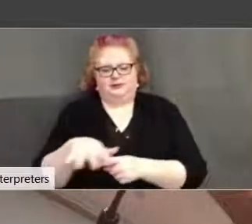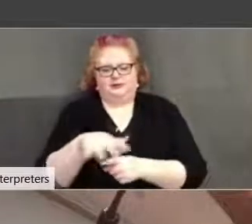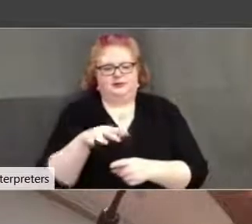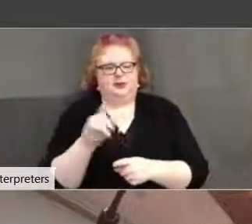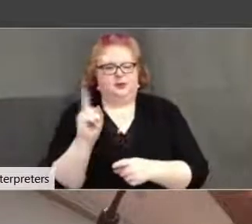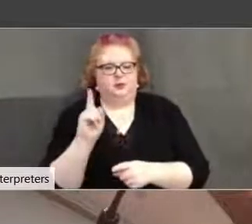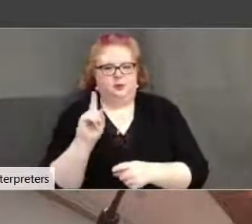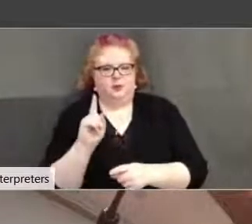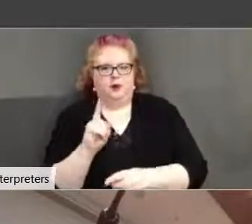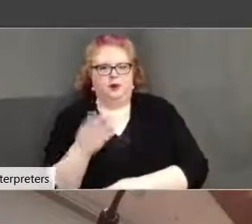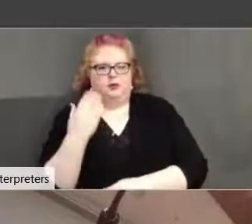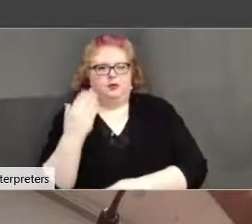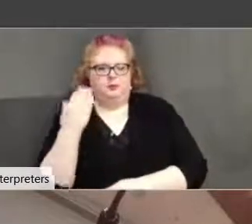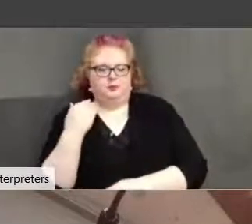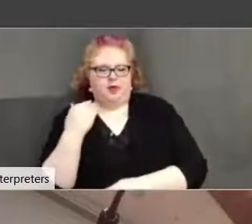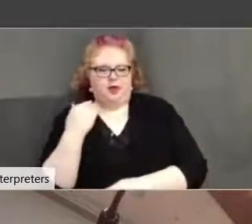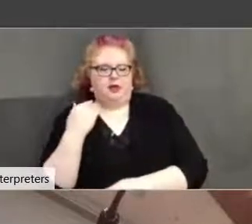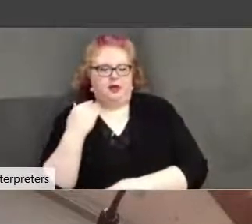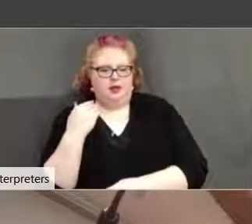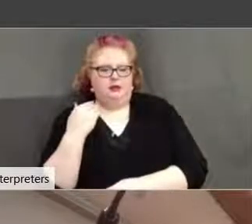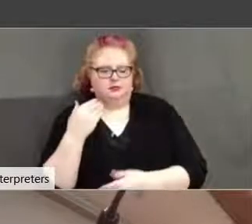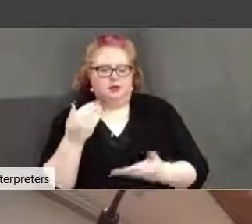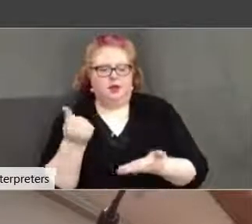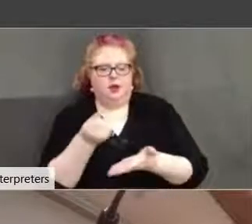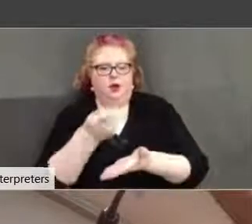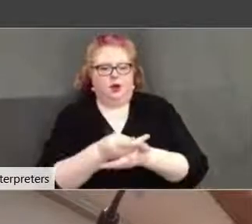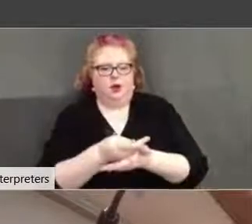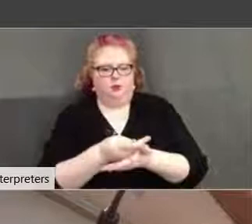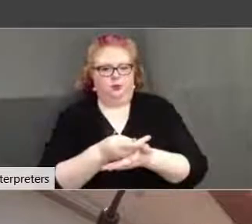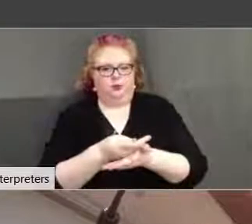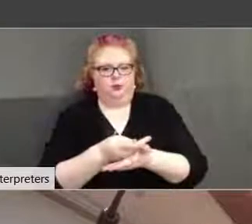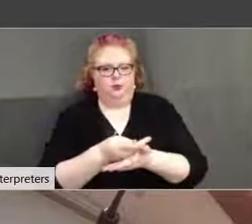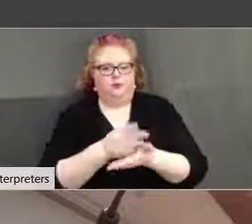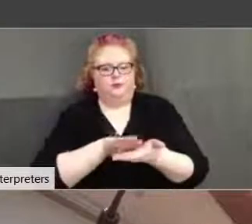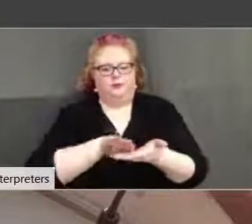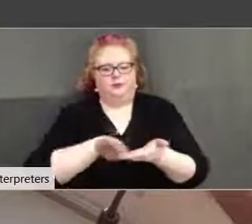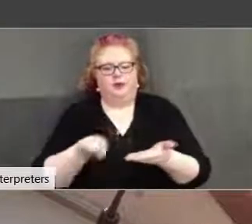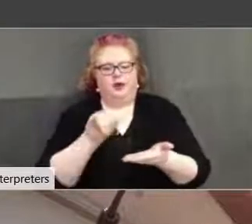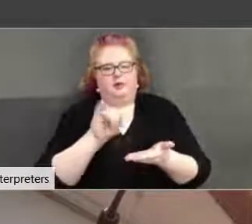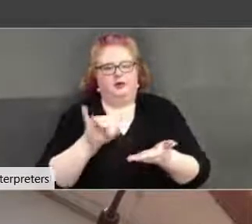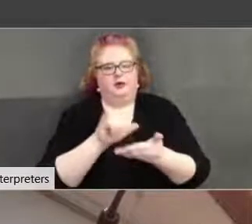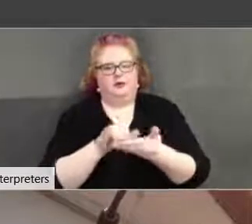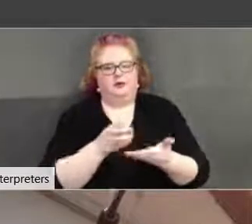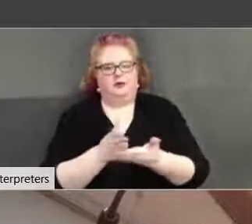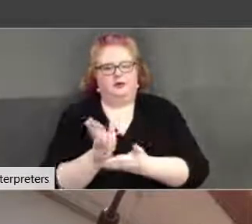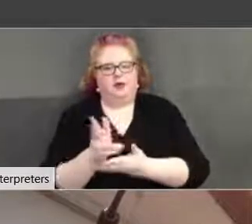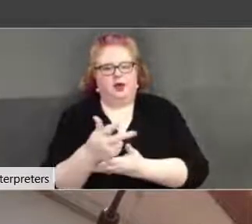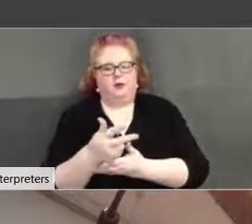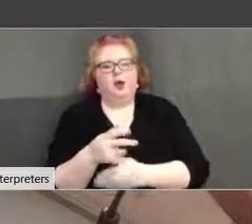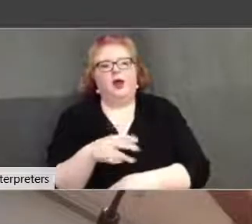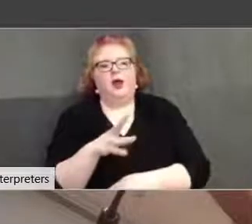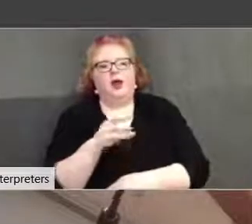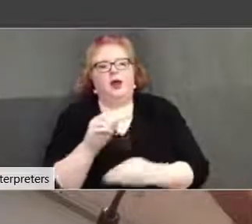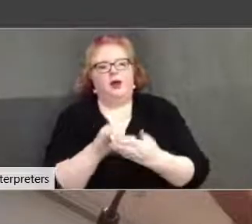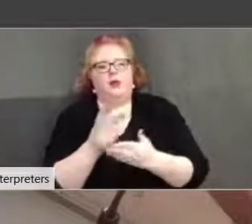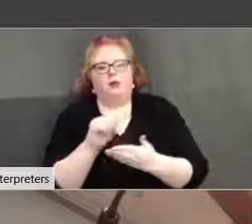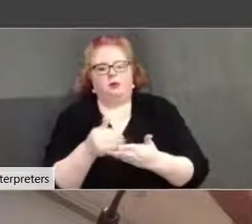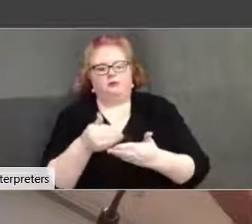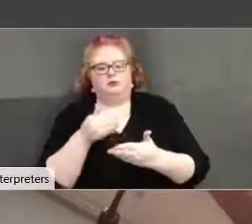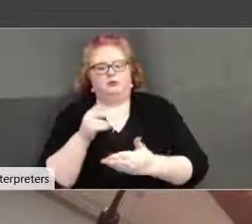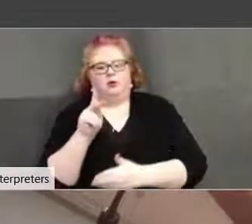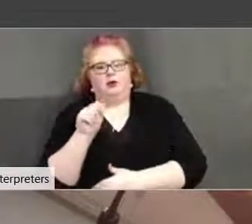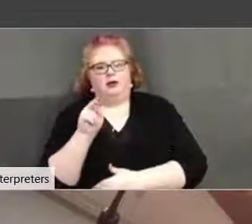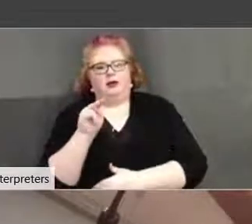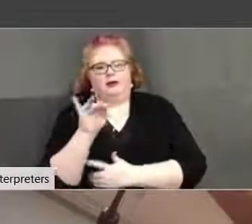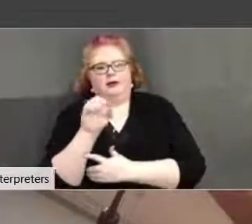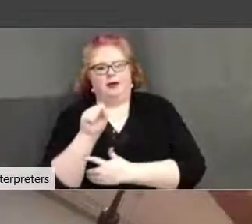approved abandonment of the right-of-way, which was at that time, it was prior to Canis Road being realigned to turn around